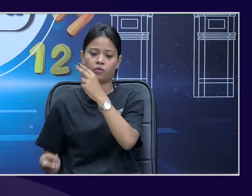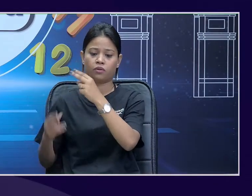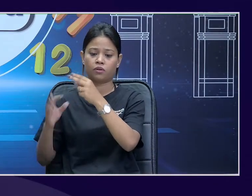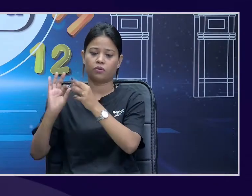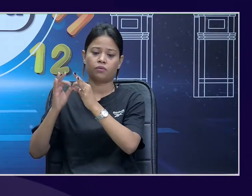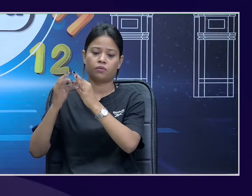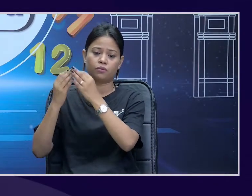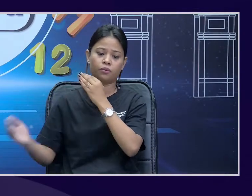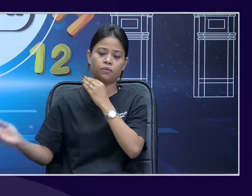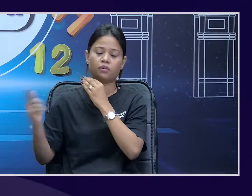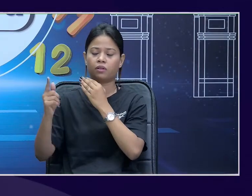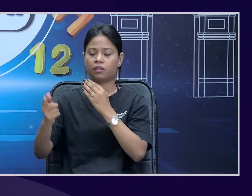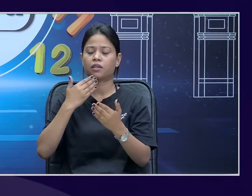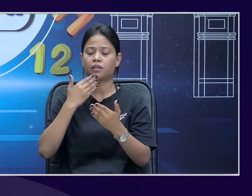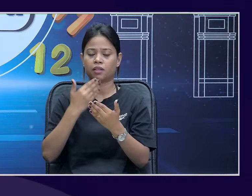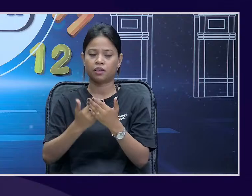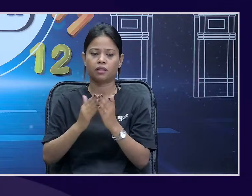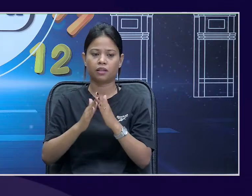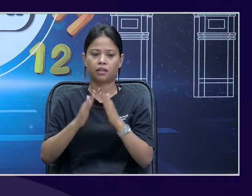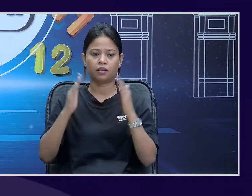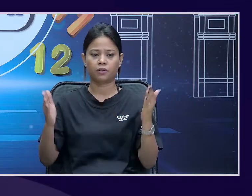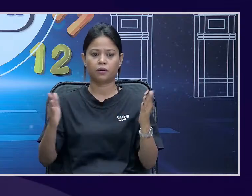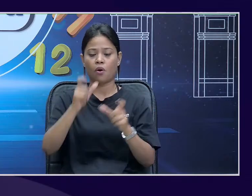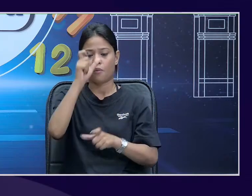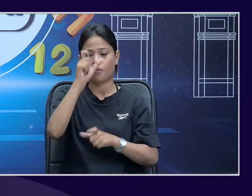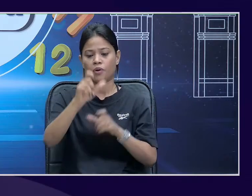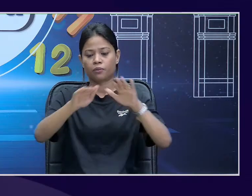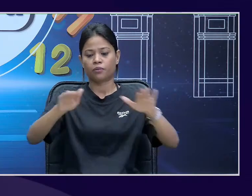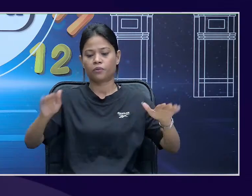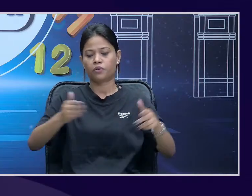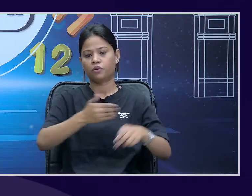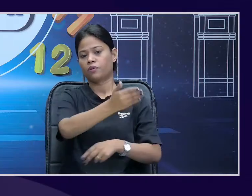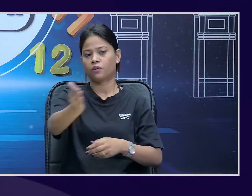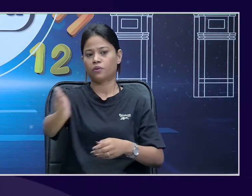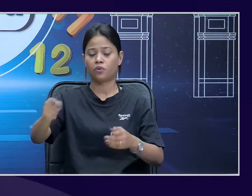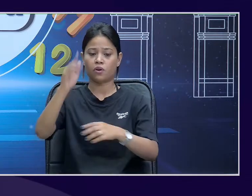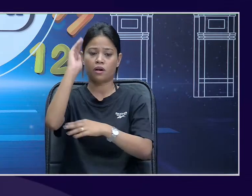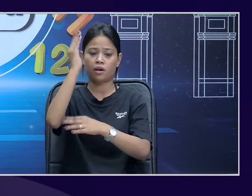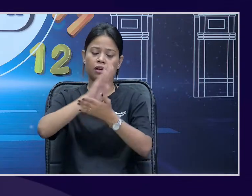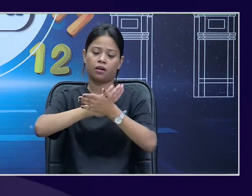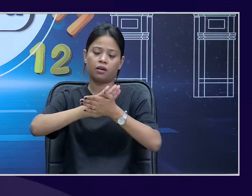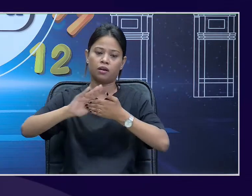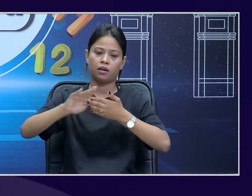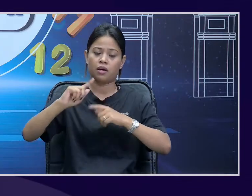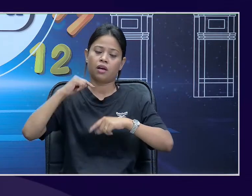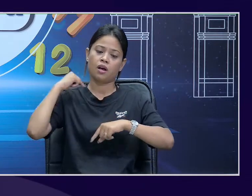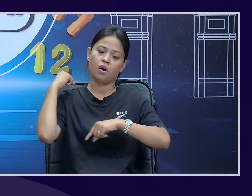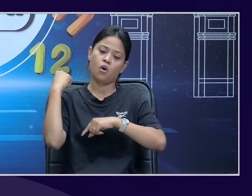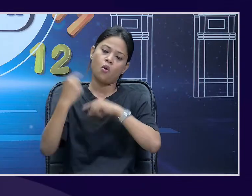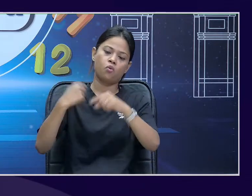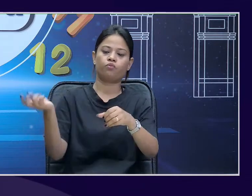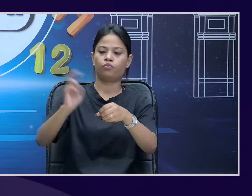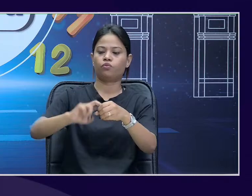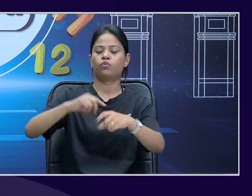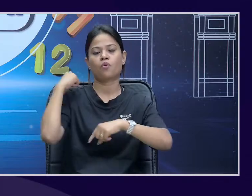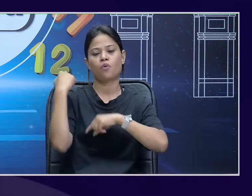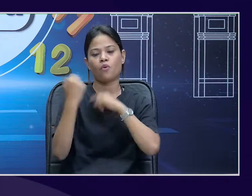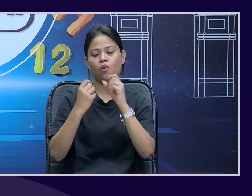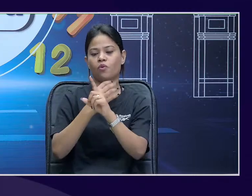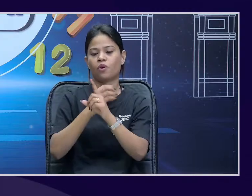the wonderful interpretation of this session. Dear learner, it's time for me to wrap up this session, but you stay tuned to PMeVIDYA